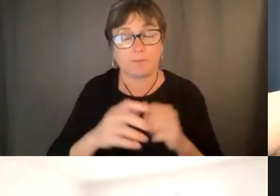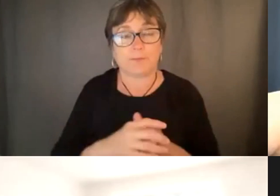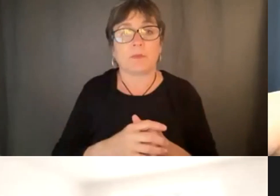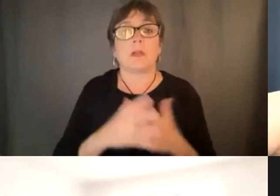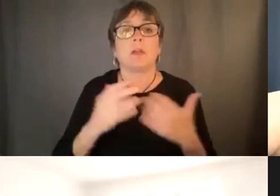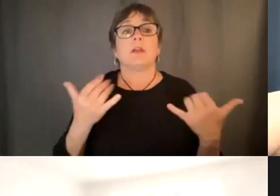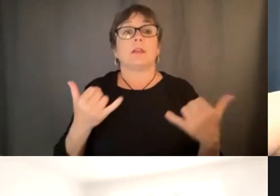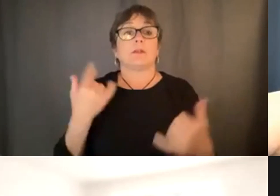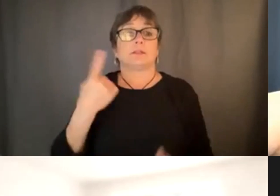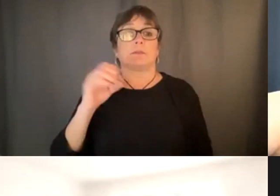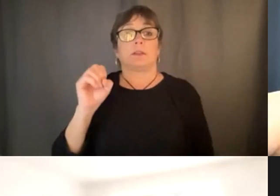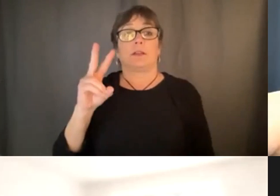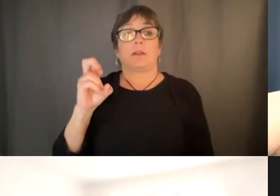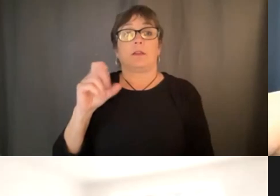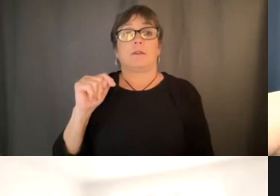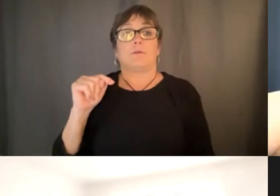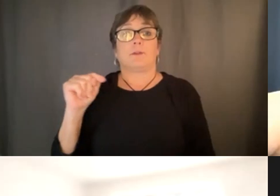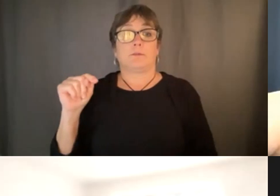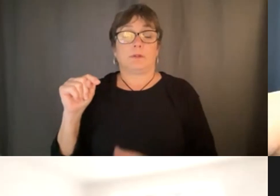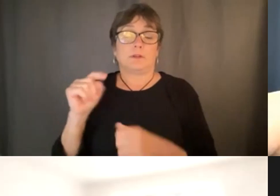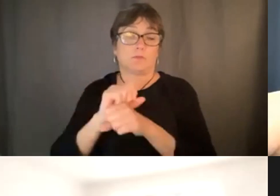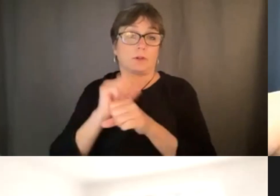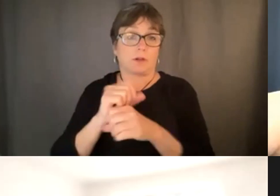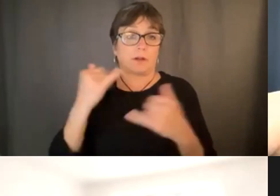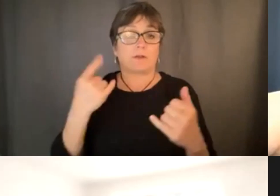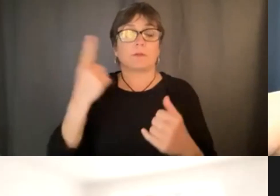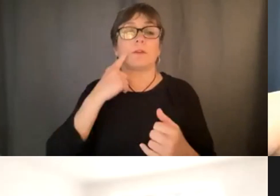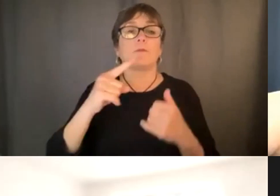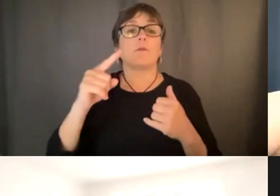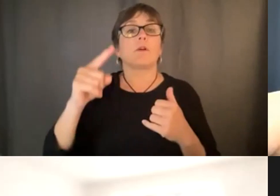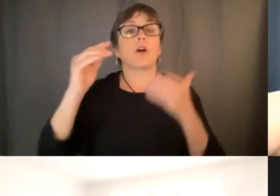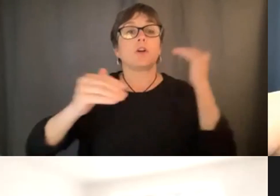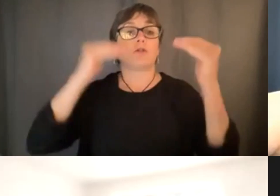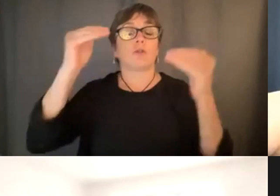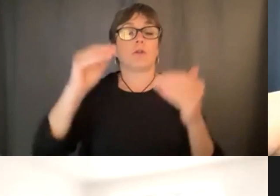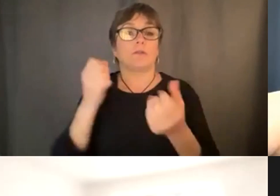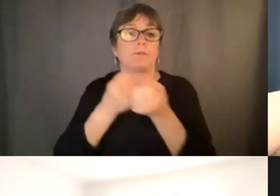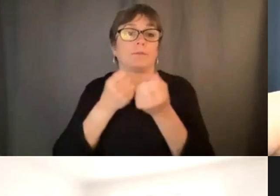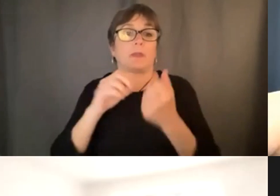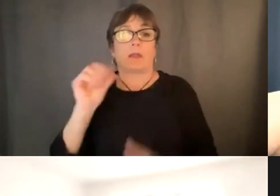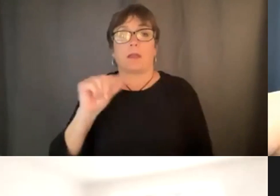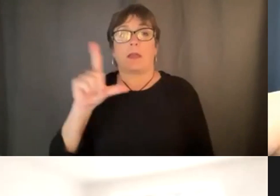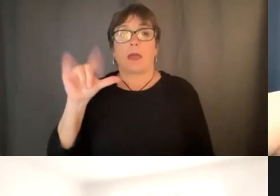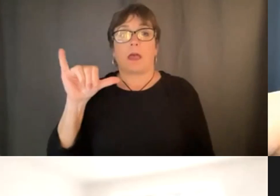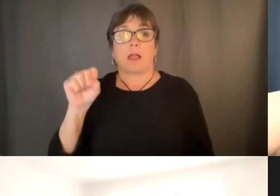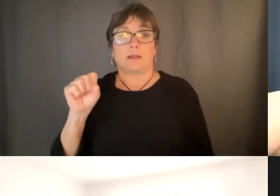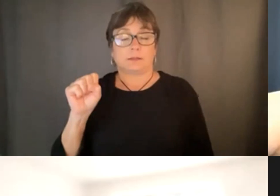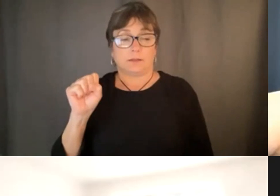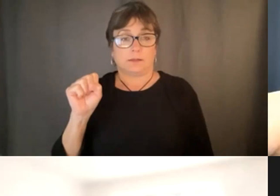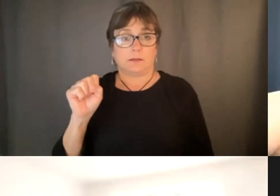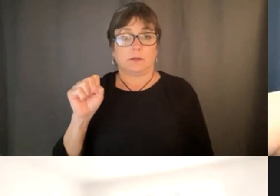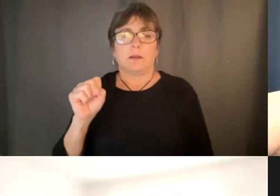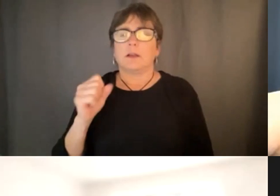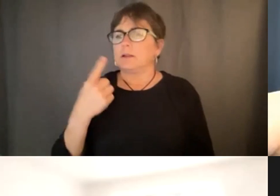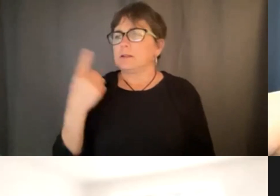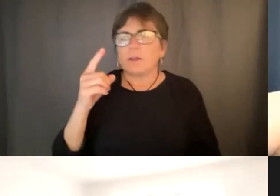something for adult allies. And so a comment brought up earlier was a concern about youth making